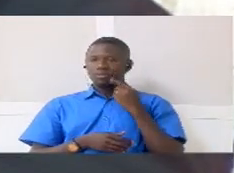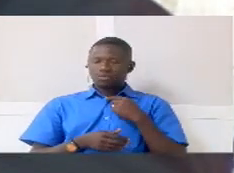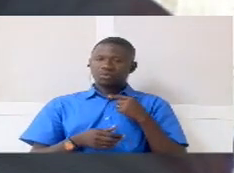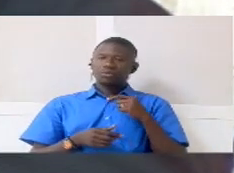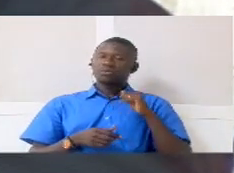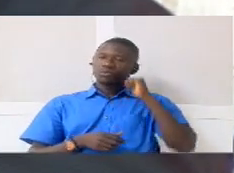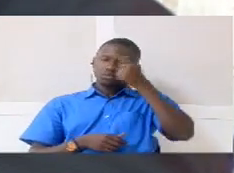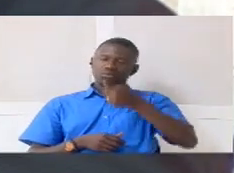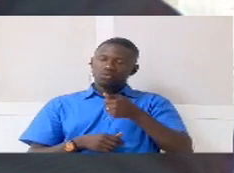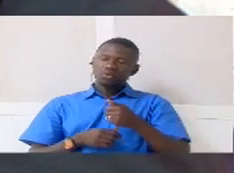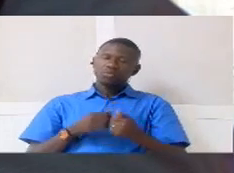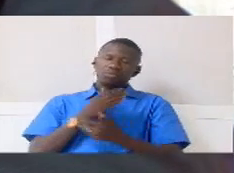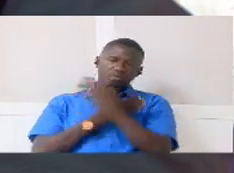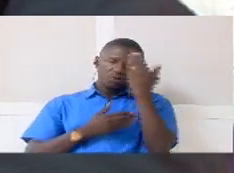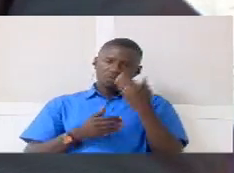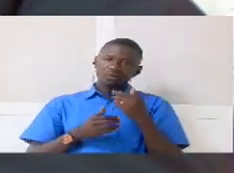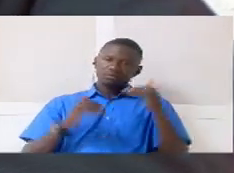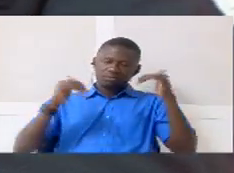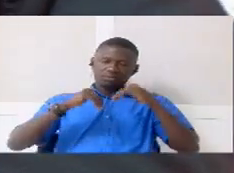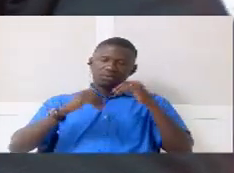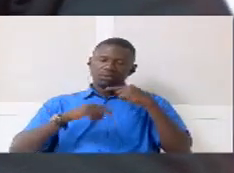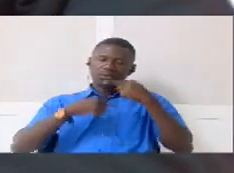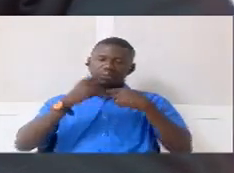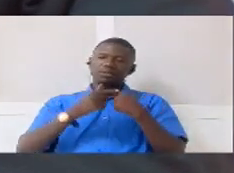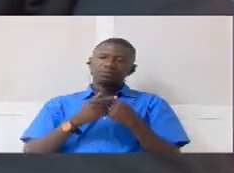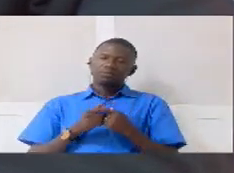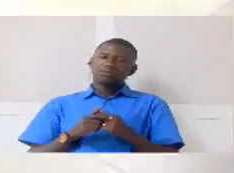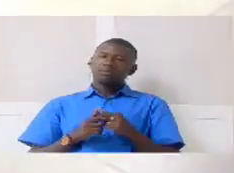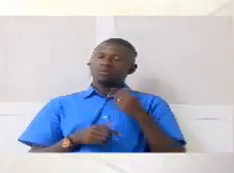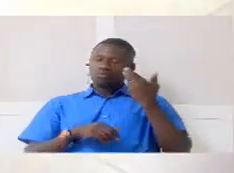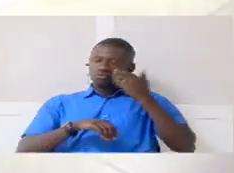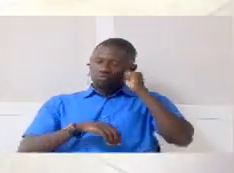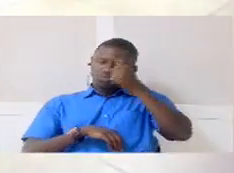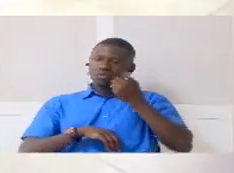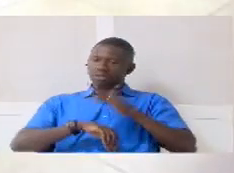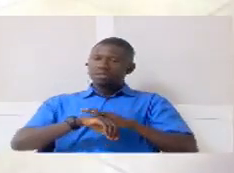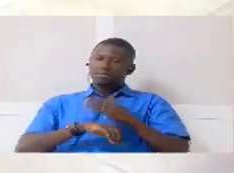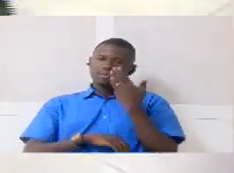morning at 10 o'clock. Thank you all very much. Meeting is adjourned. Yeah.